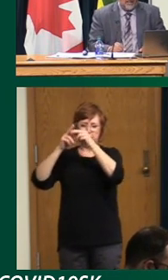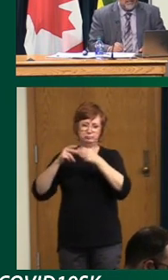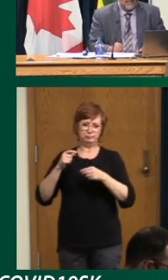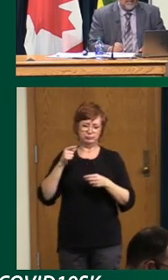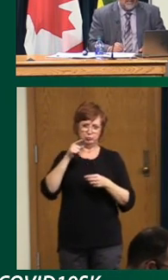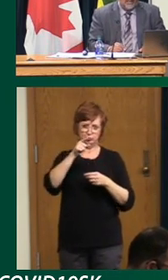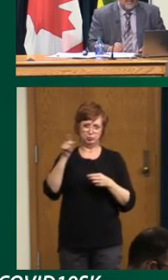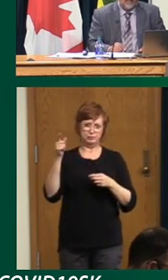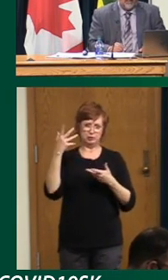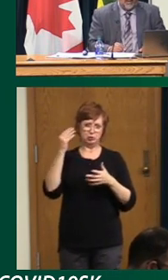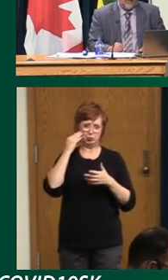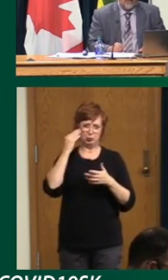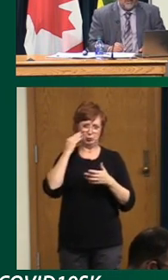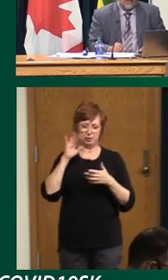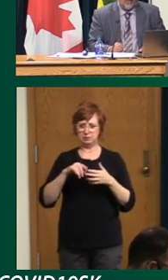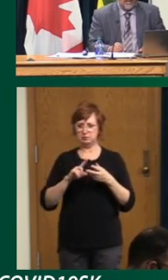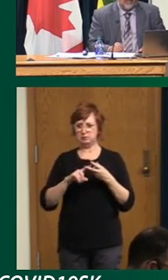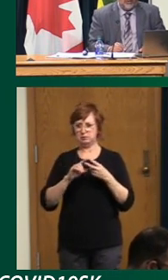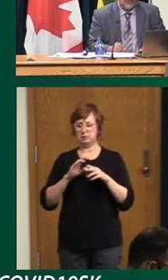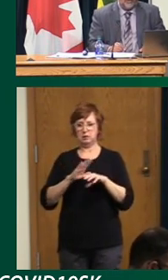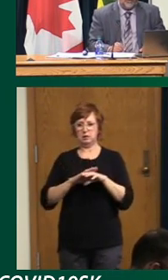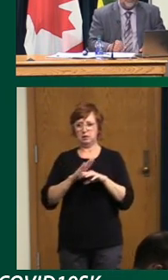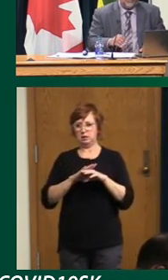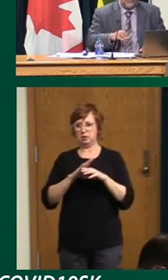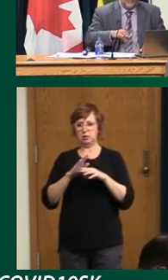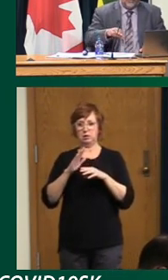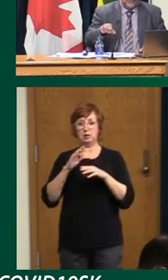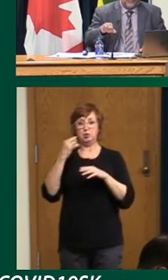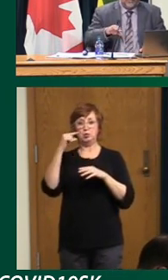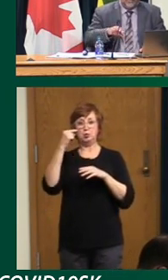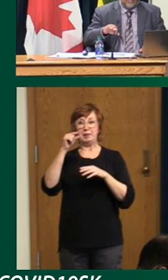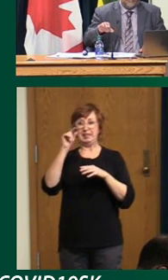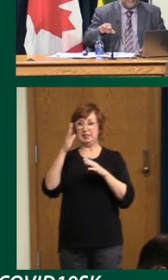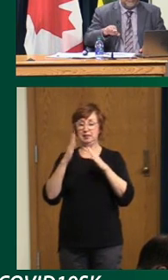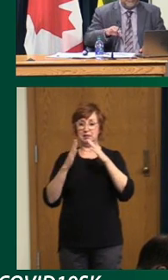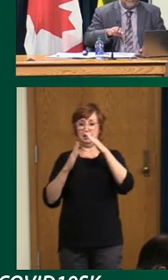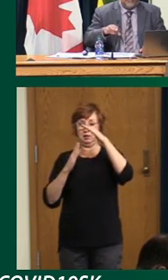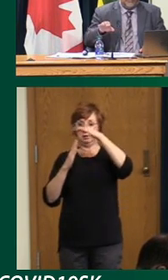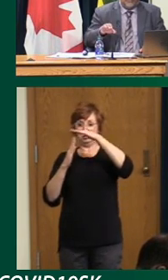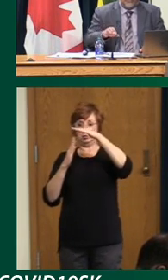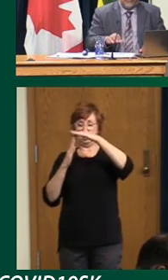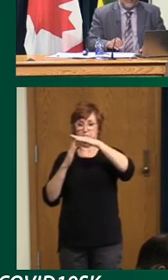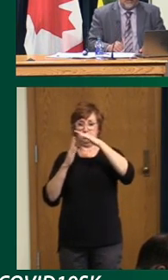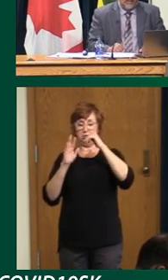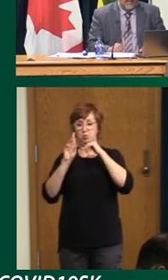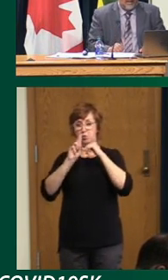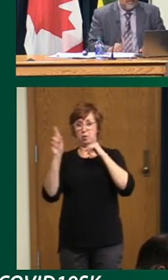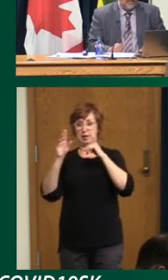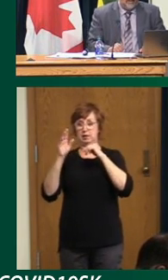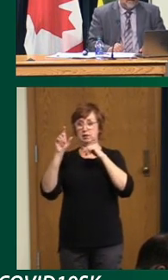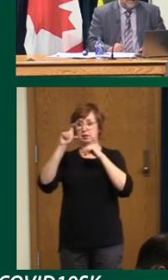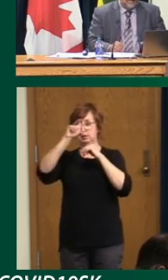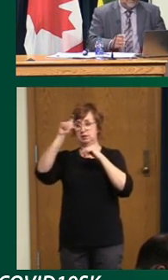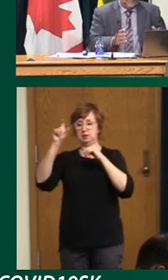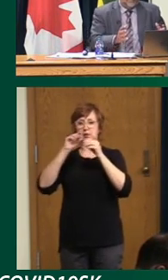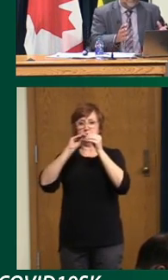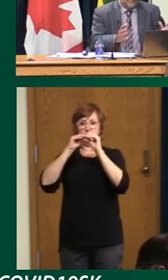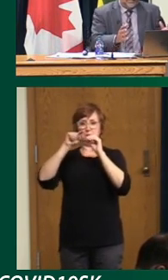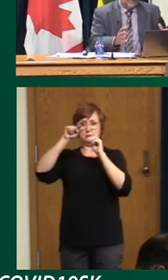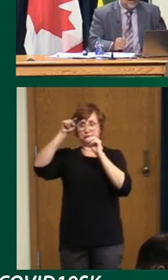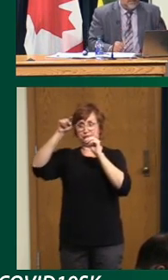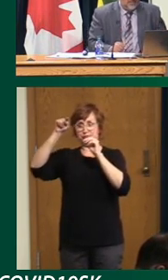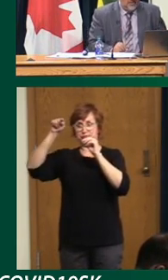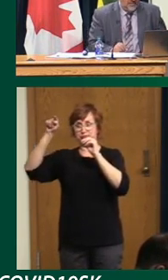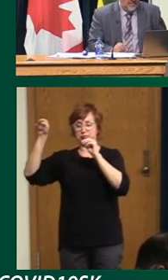that information. The graph on the right top just shows our daily case numbers, trending up. And then